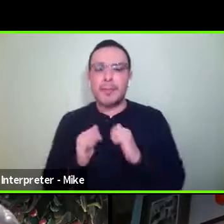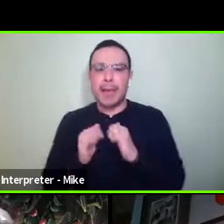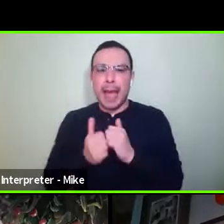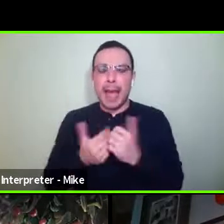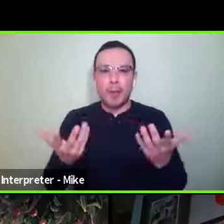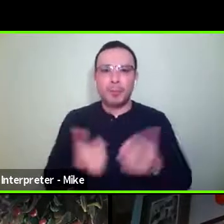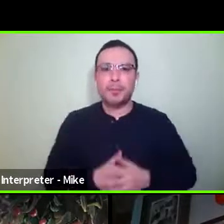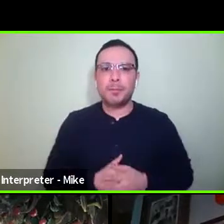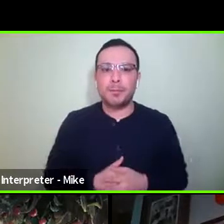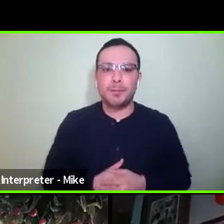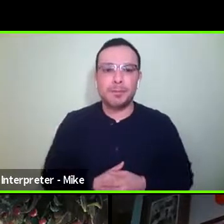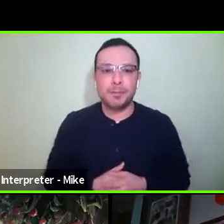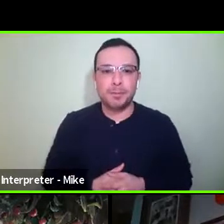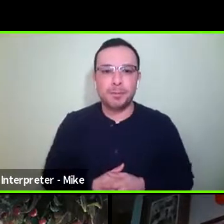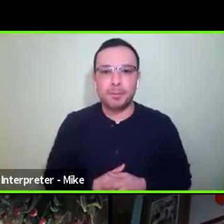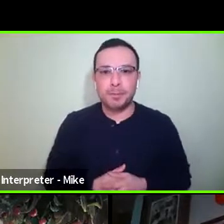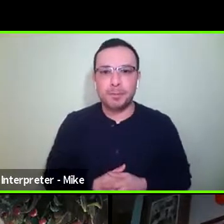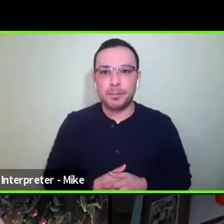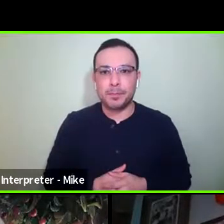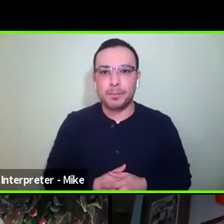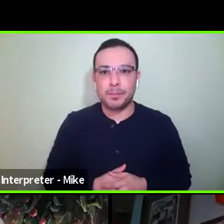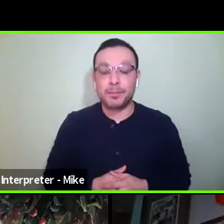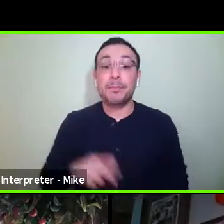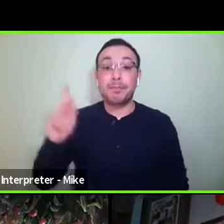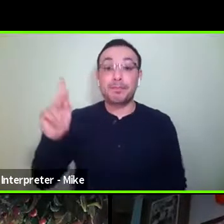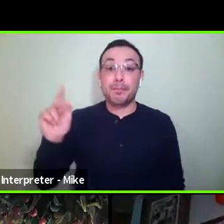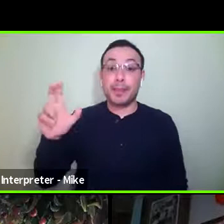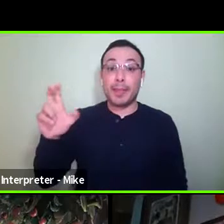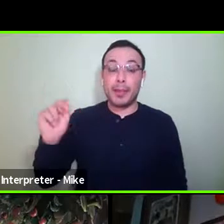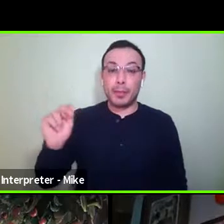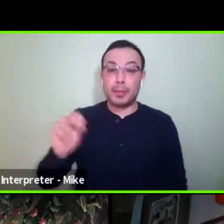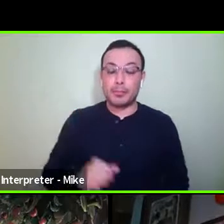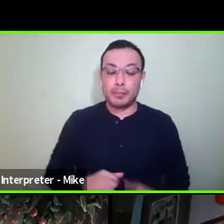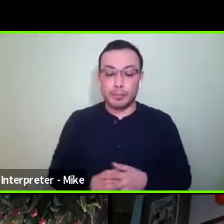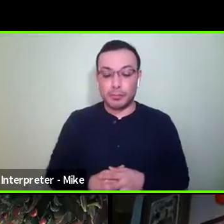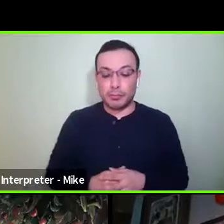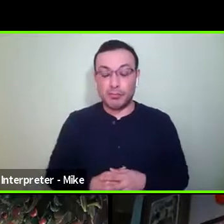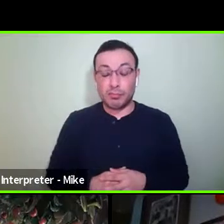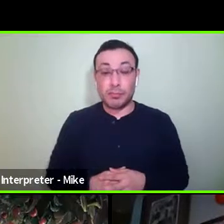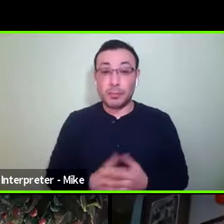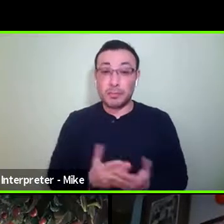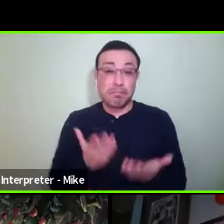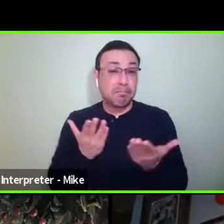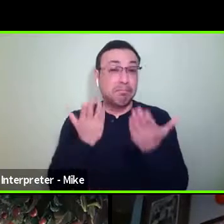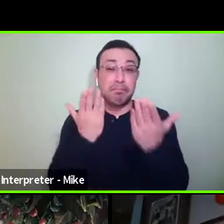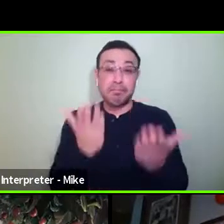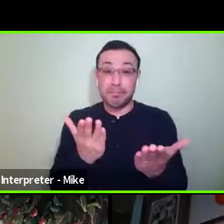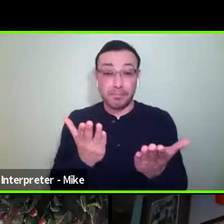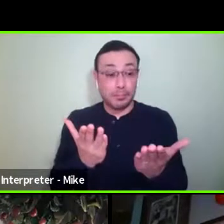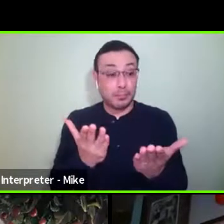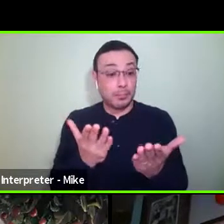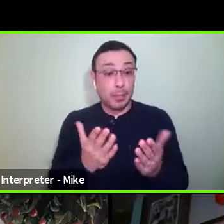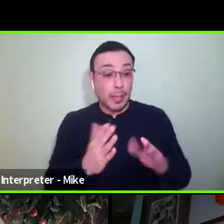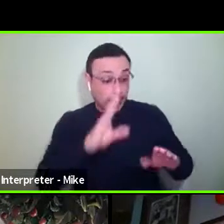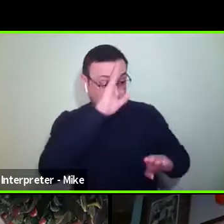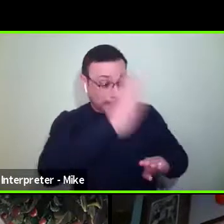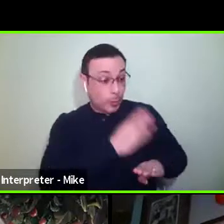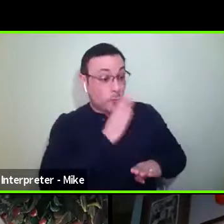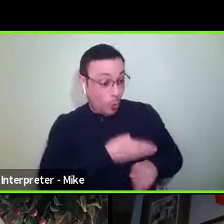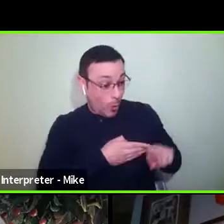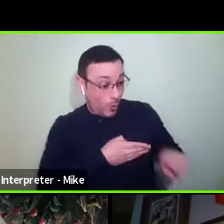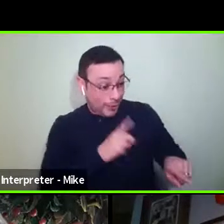For me, it's talk to the adults who are living with that disability. You know, whether I think